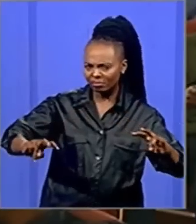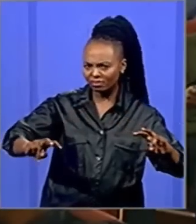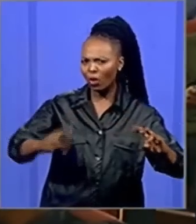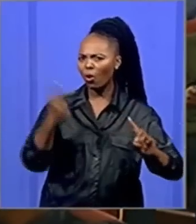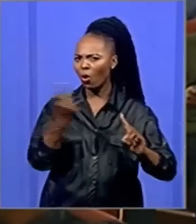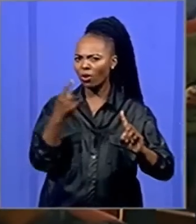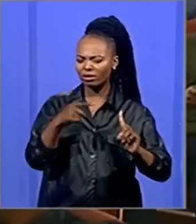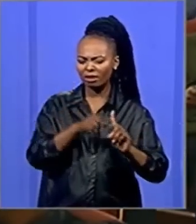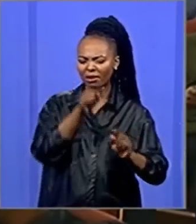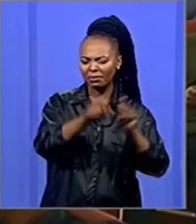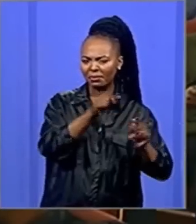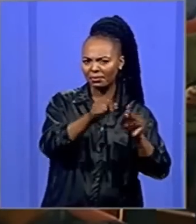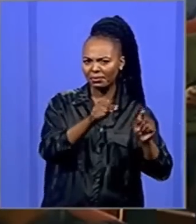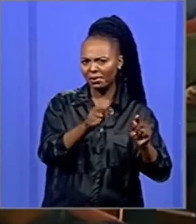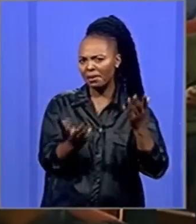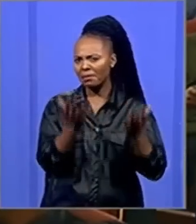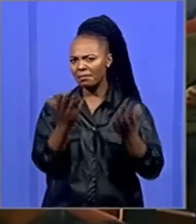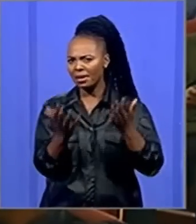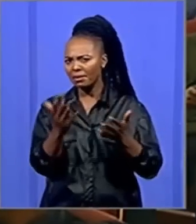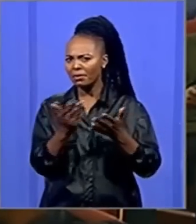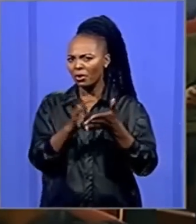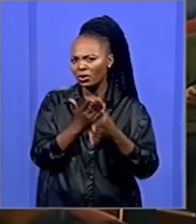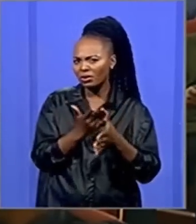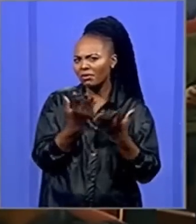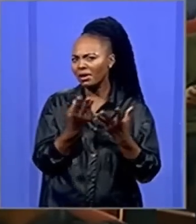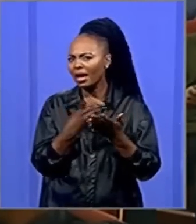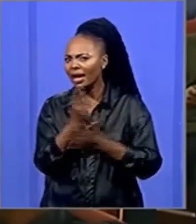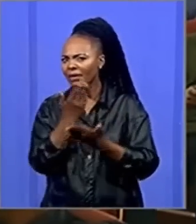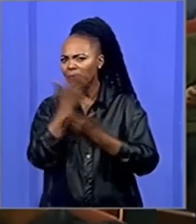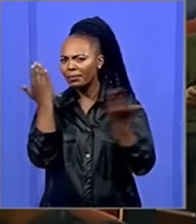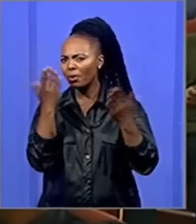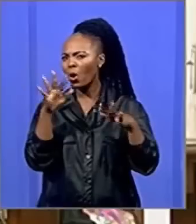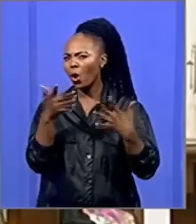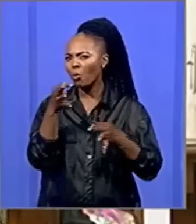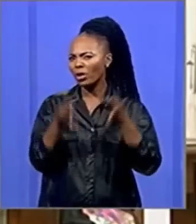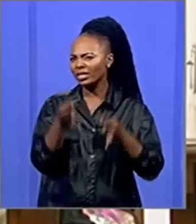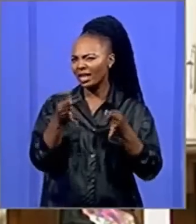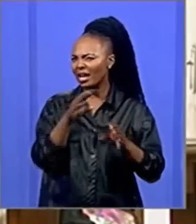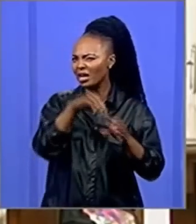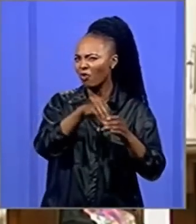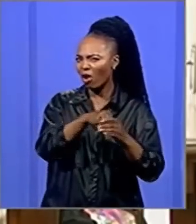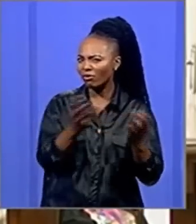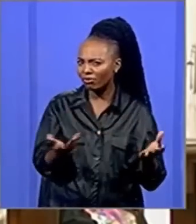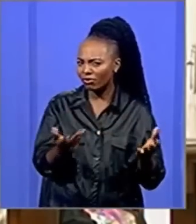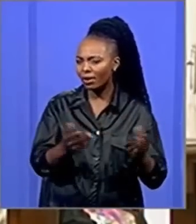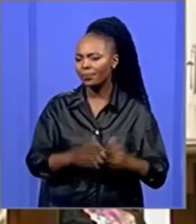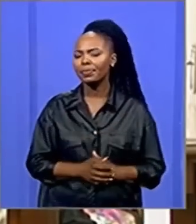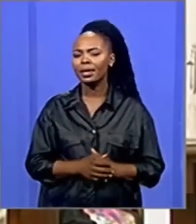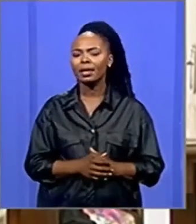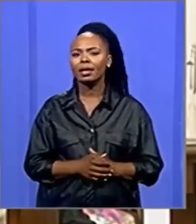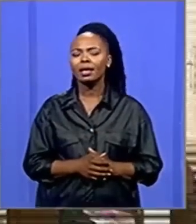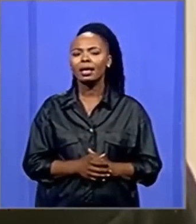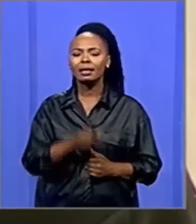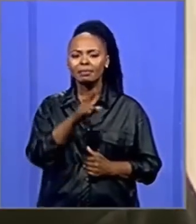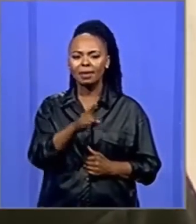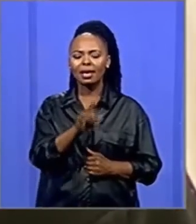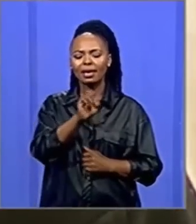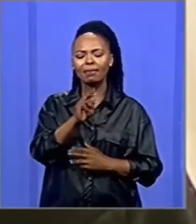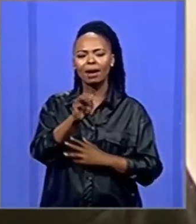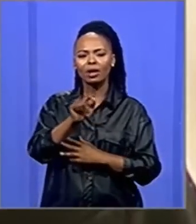le moqusua di susumeditswe ke ho phethahatsa toka kapa kgatello ya dipolotiki na. ba qosua mmoho le Emanuela e